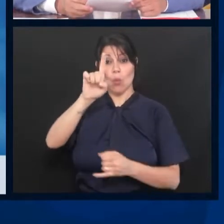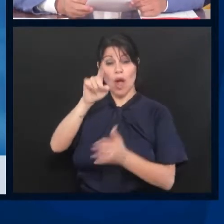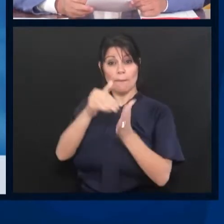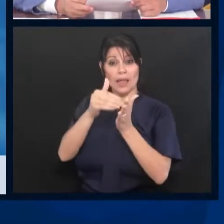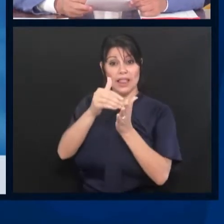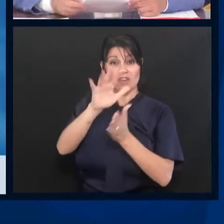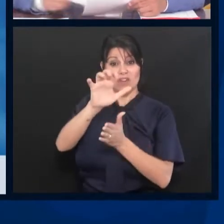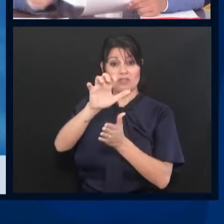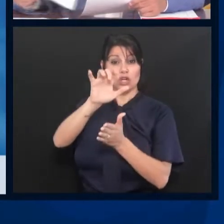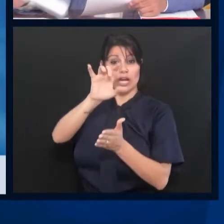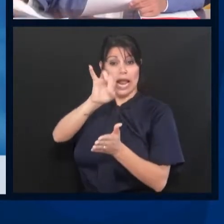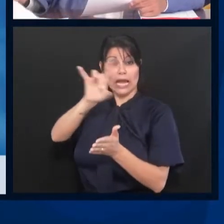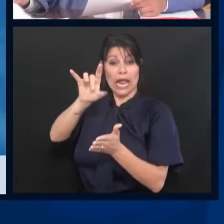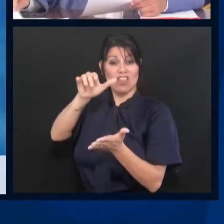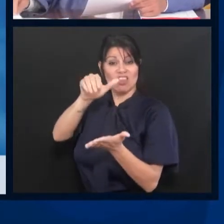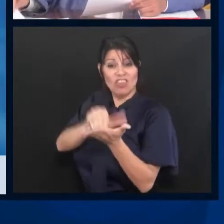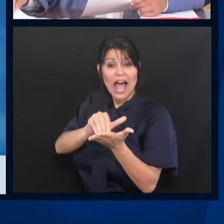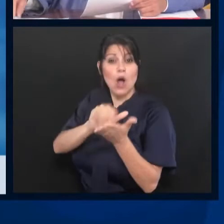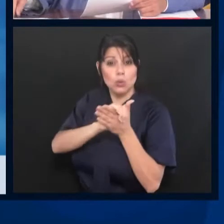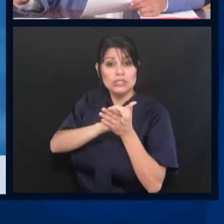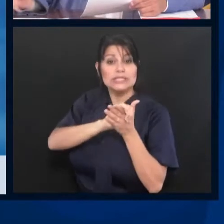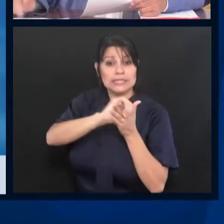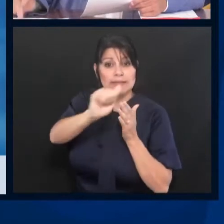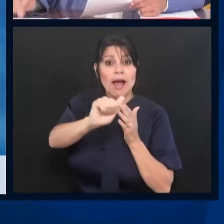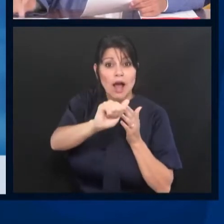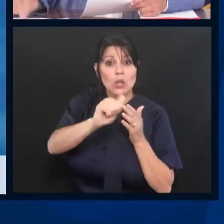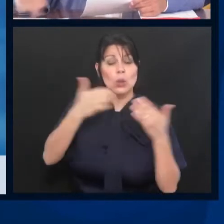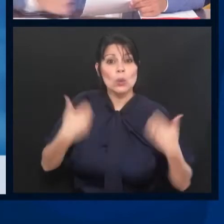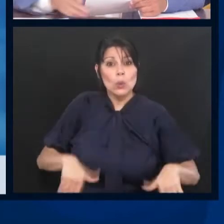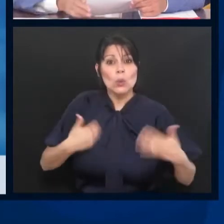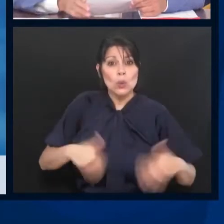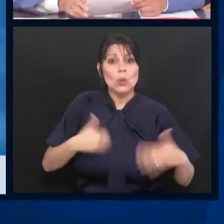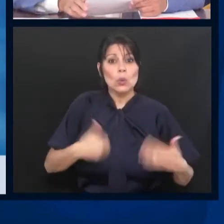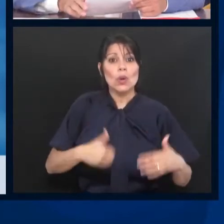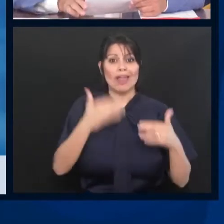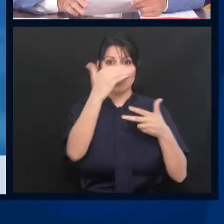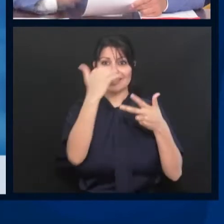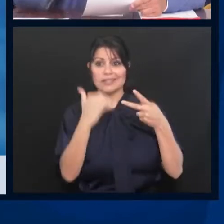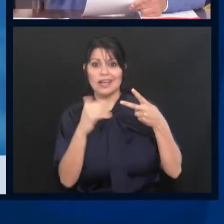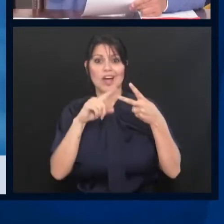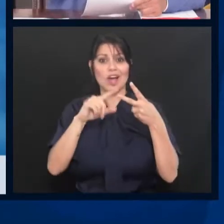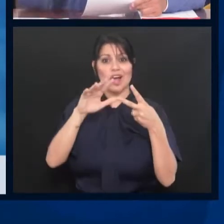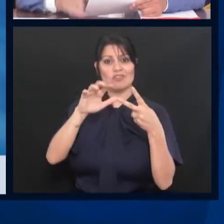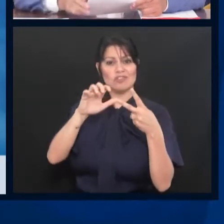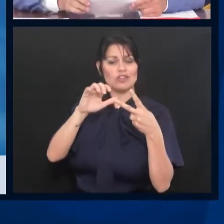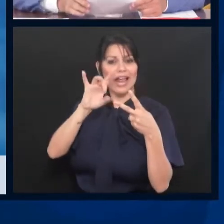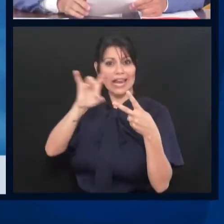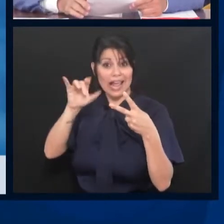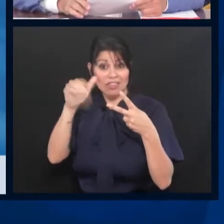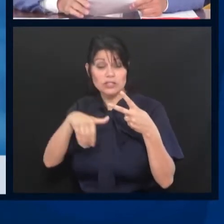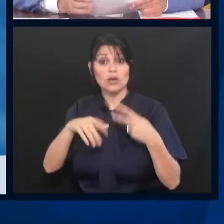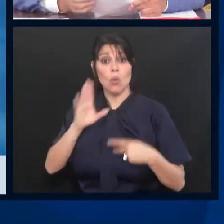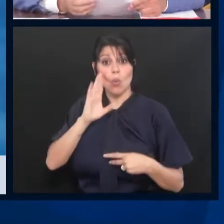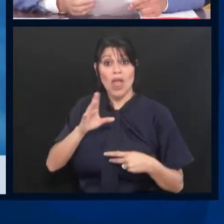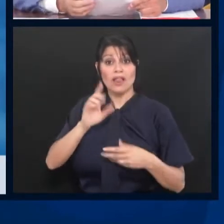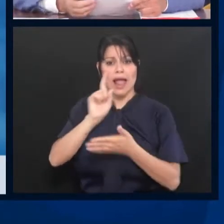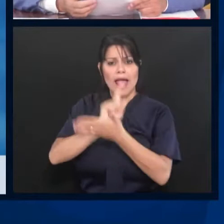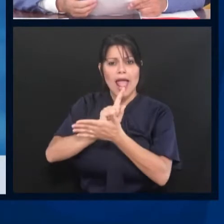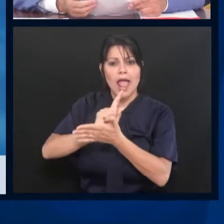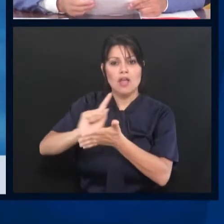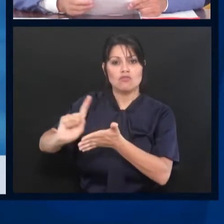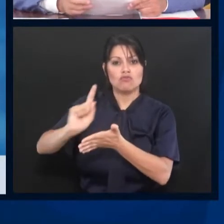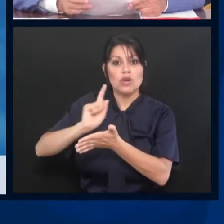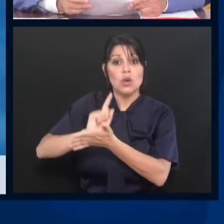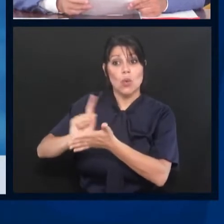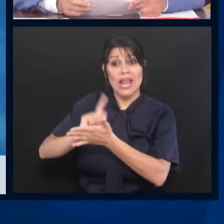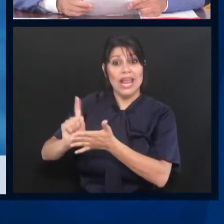$1,588,000 and a second place of $588,000 will be given out on the 4th of August, but we'll be giving out every week just what we've already